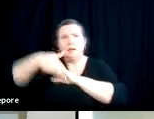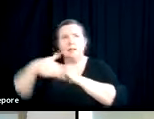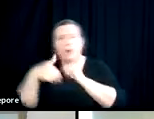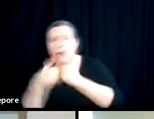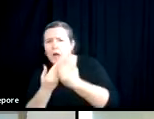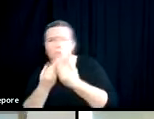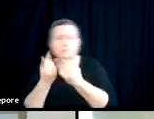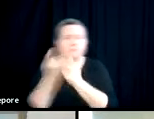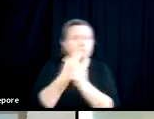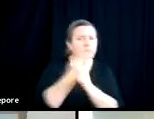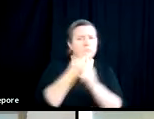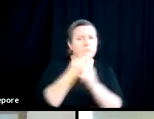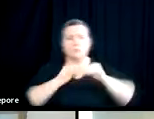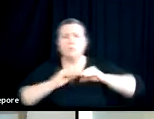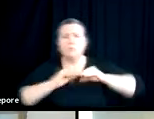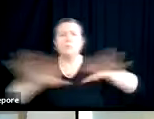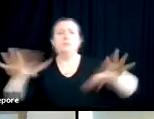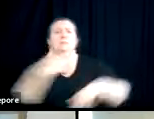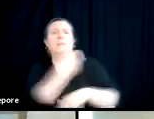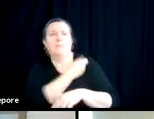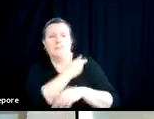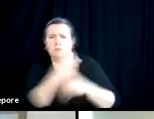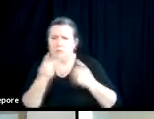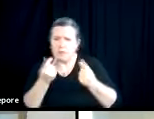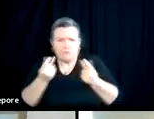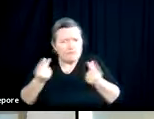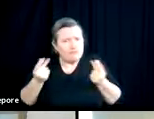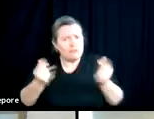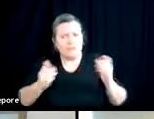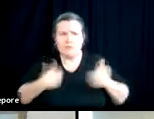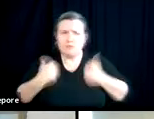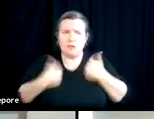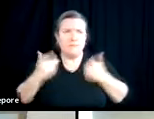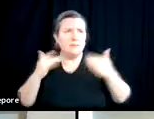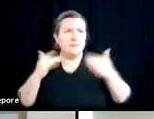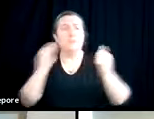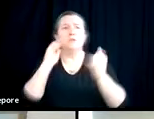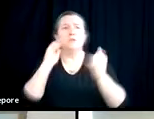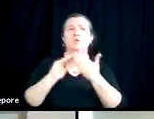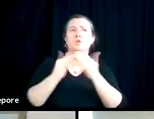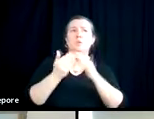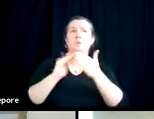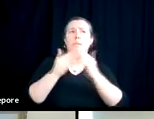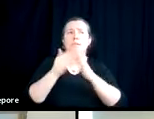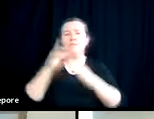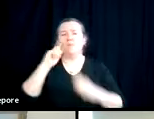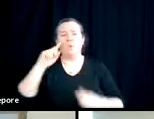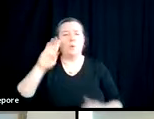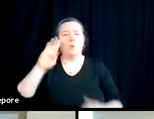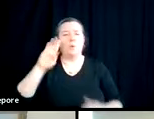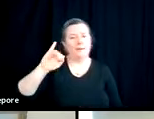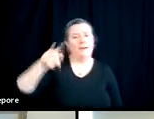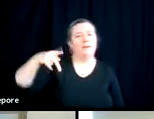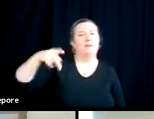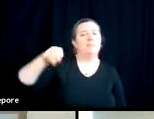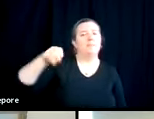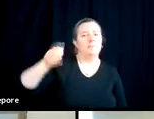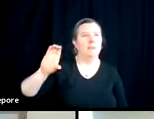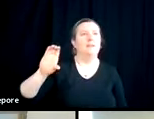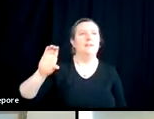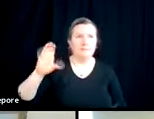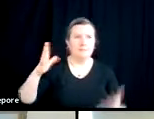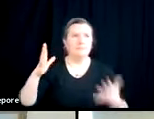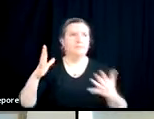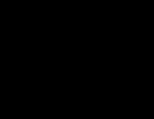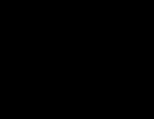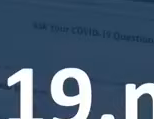responsibly into communities of color. And it was quite in that spirit as well that the visit was a really good one. Speaking of